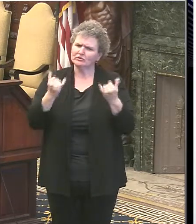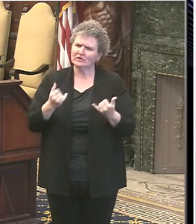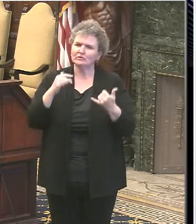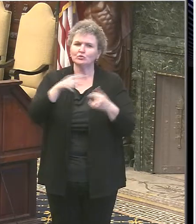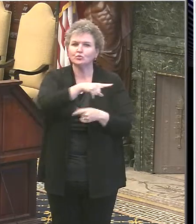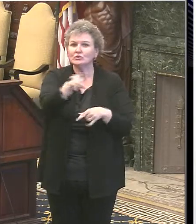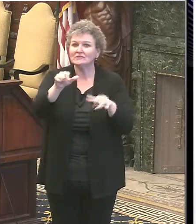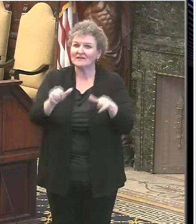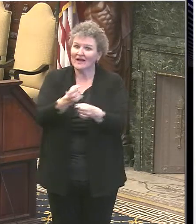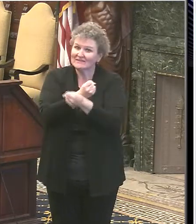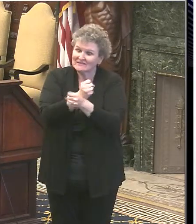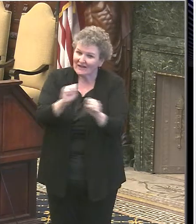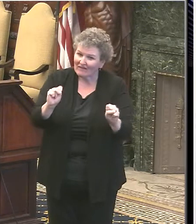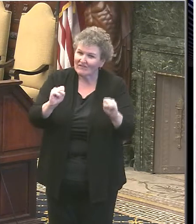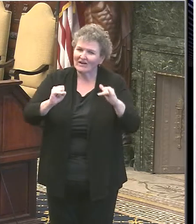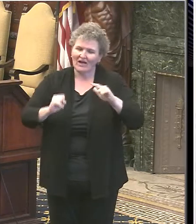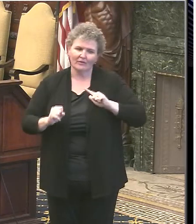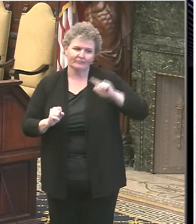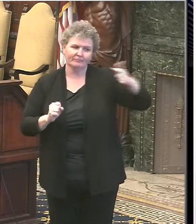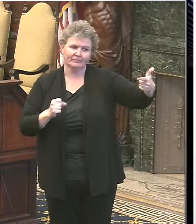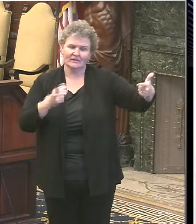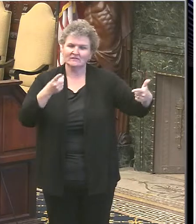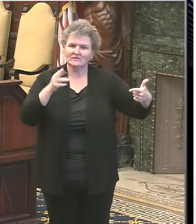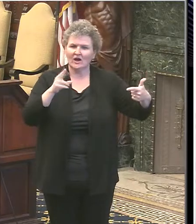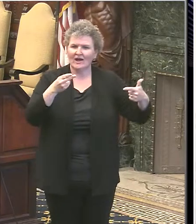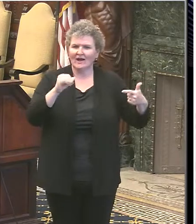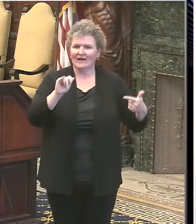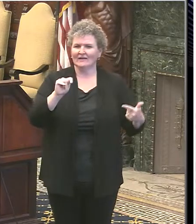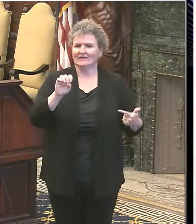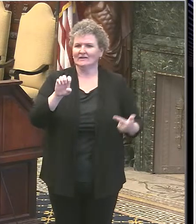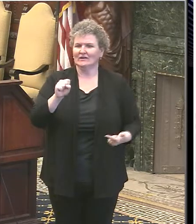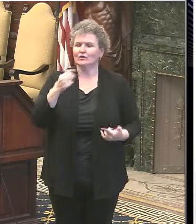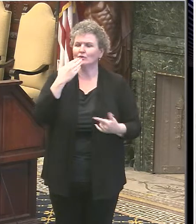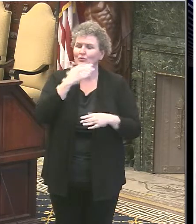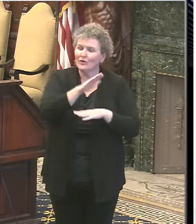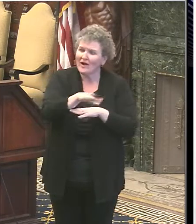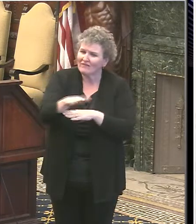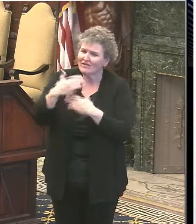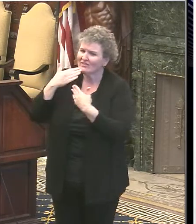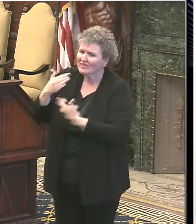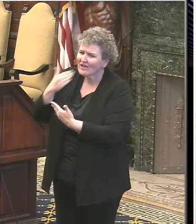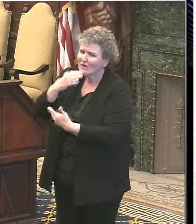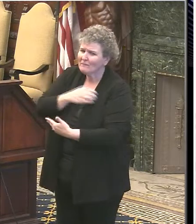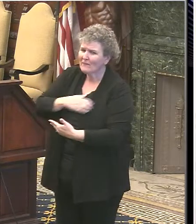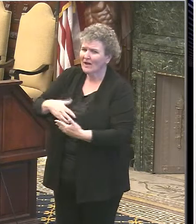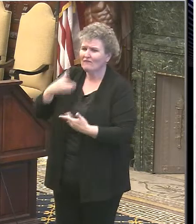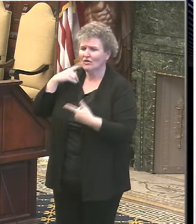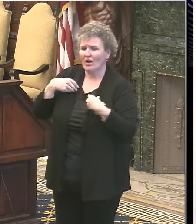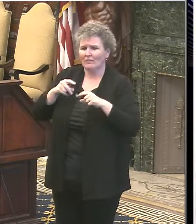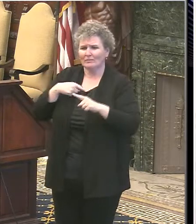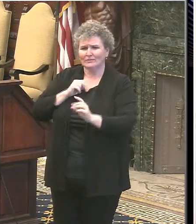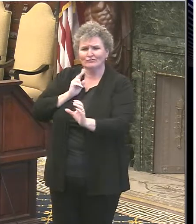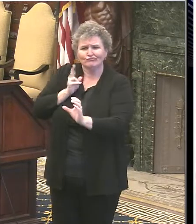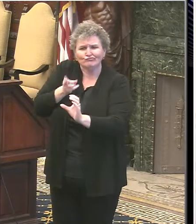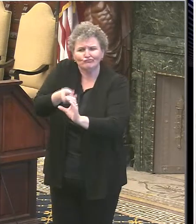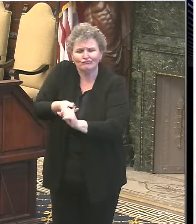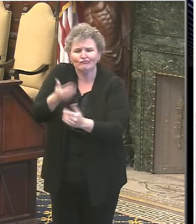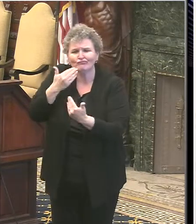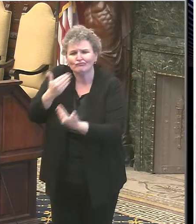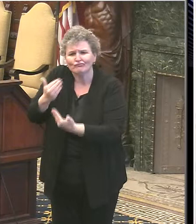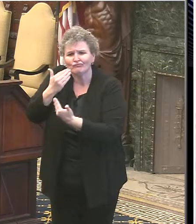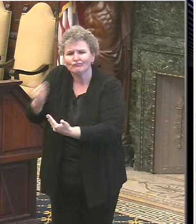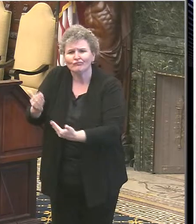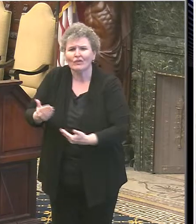please. Thank you, and good afternoon, everyone. And thank you, Mayor Kenney, for the opportunity to join you today. As the mayor